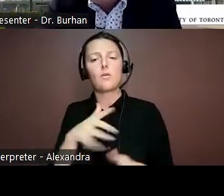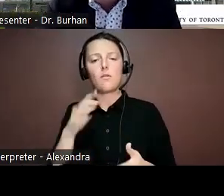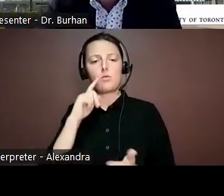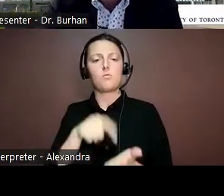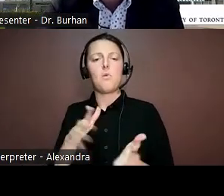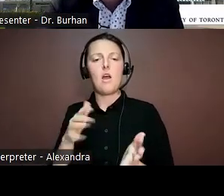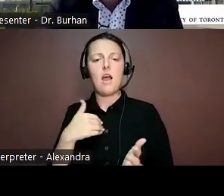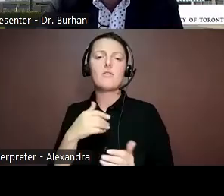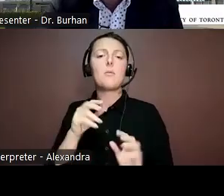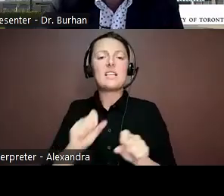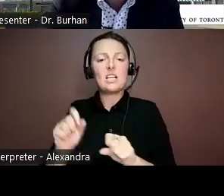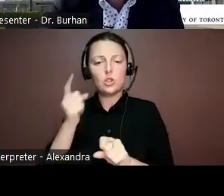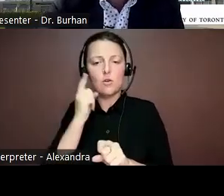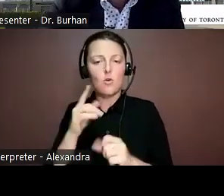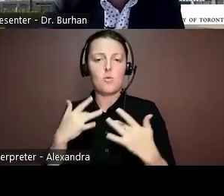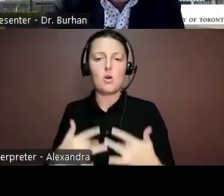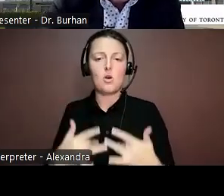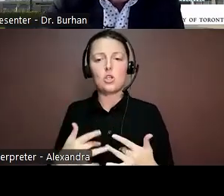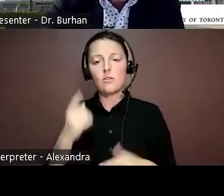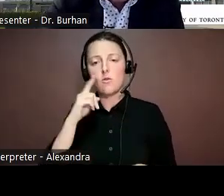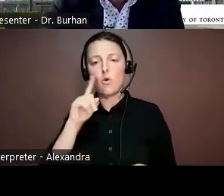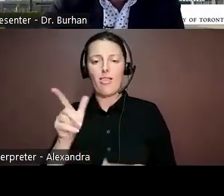prodrome for dementia, of Alzheimer or vascular.